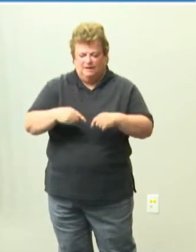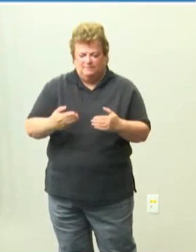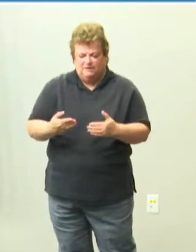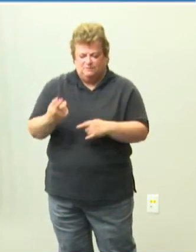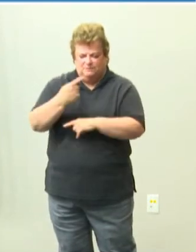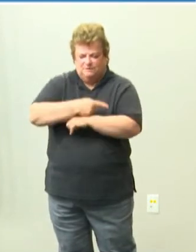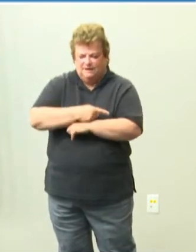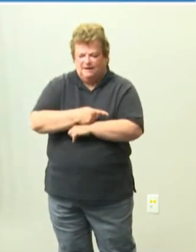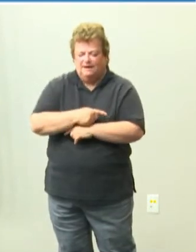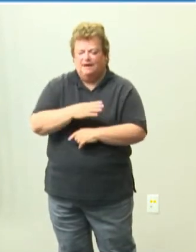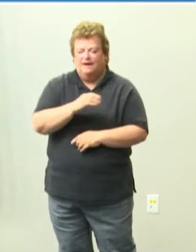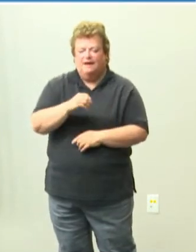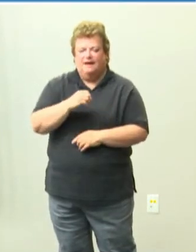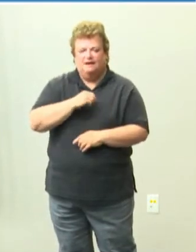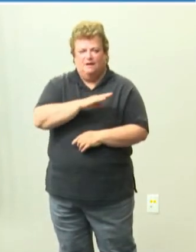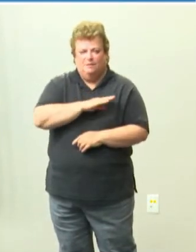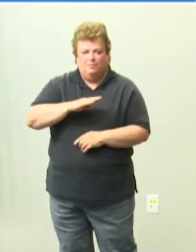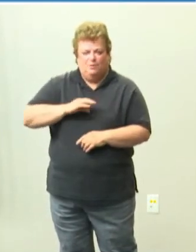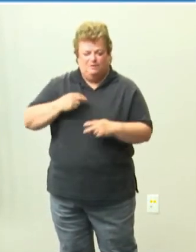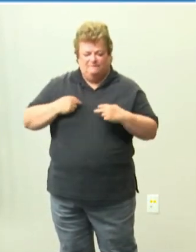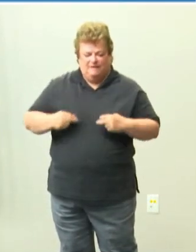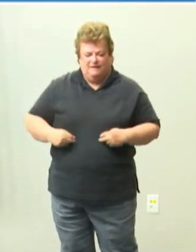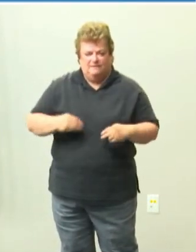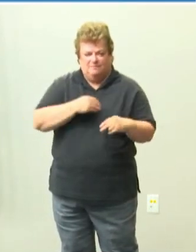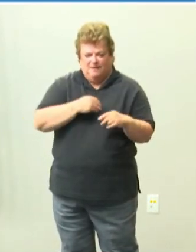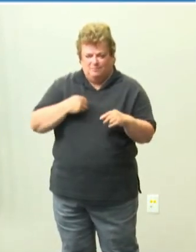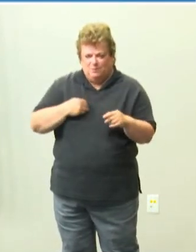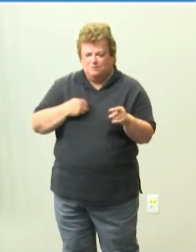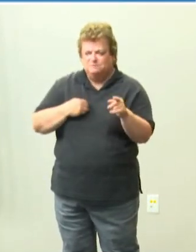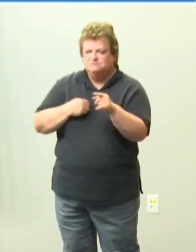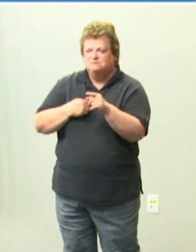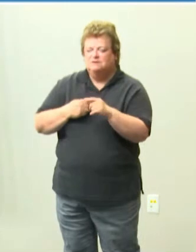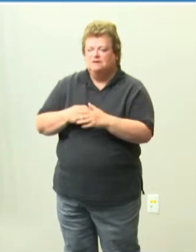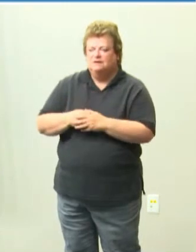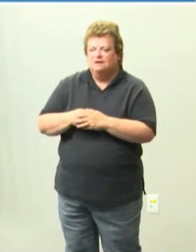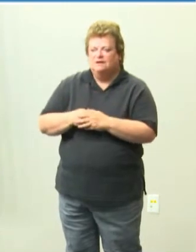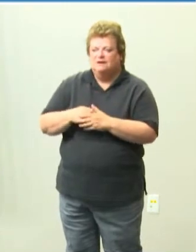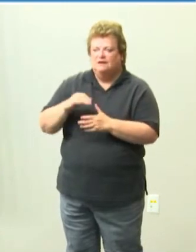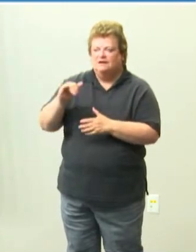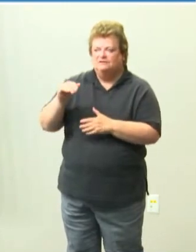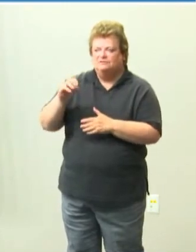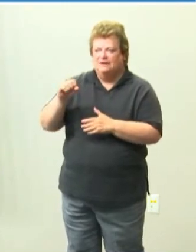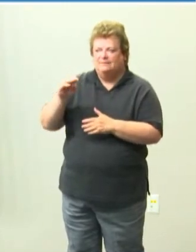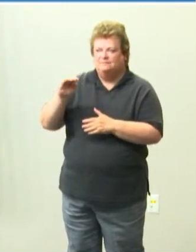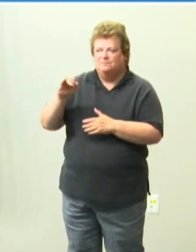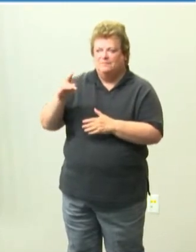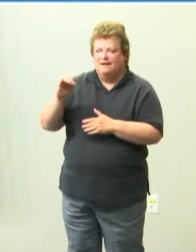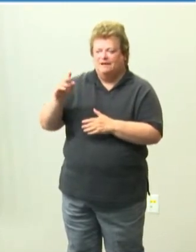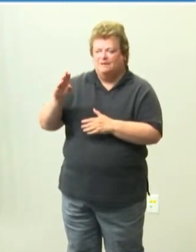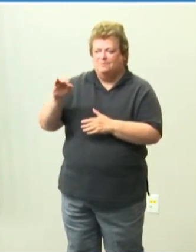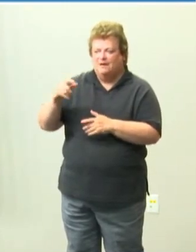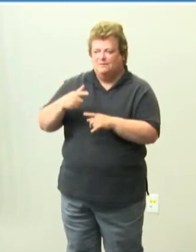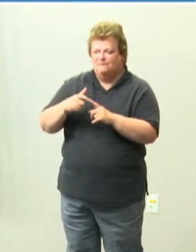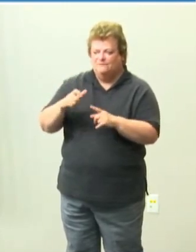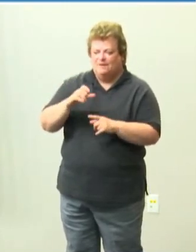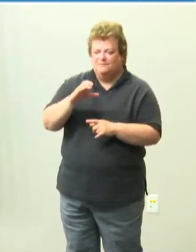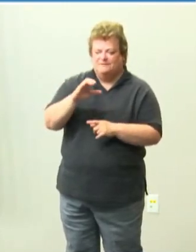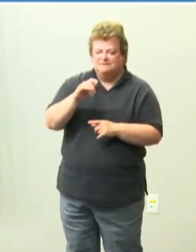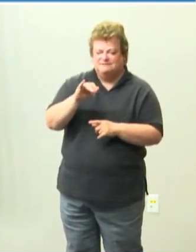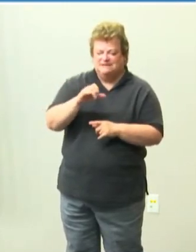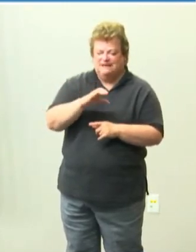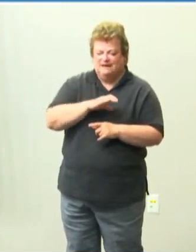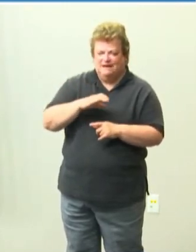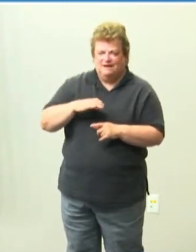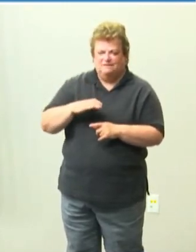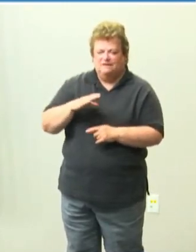our Board of Health members, and both James Michael Bauer from the City Council and our Board of Health, and